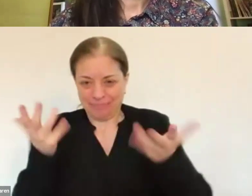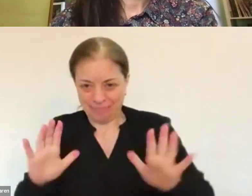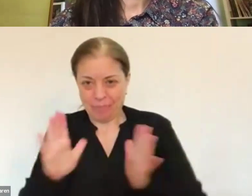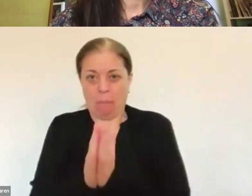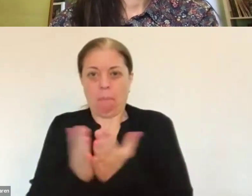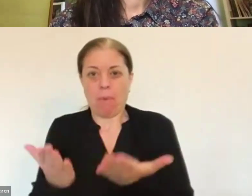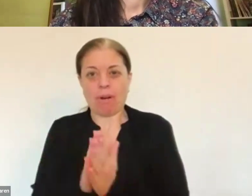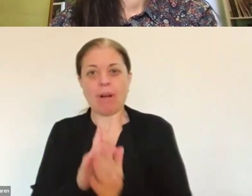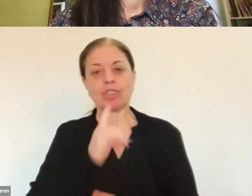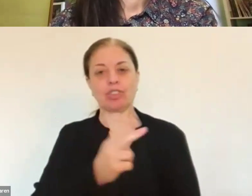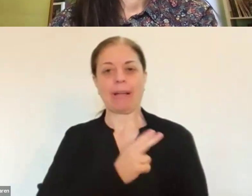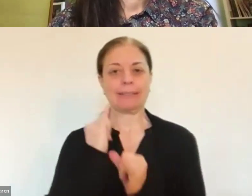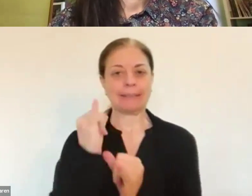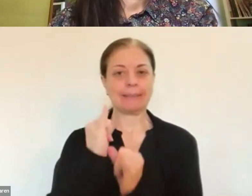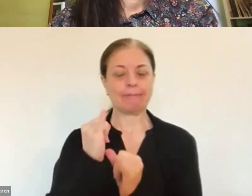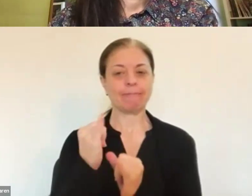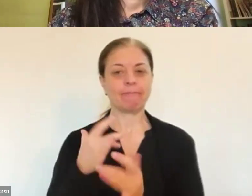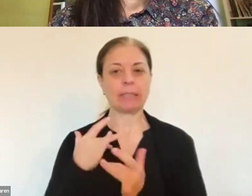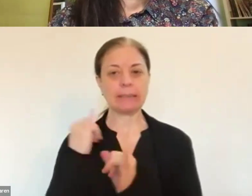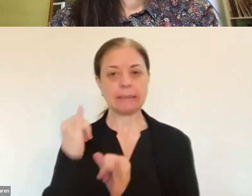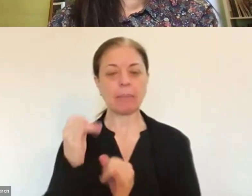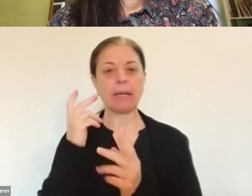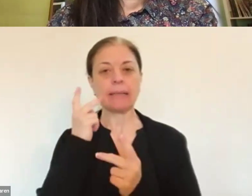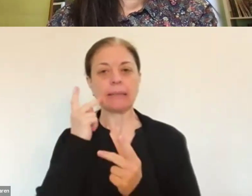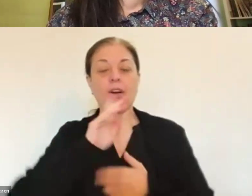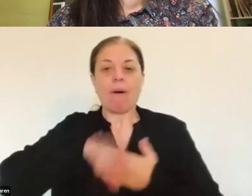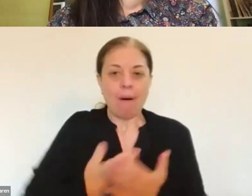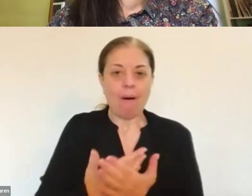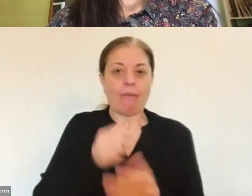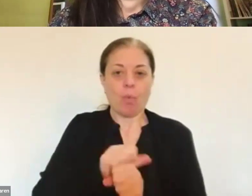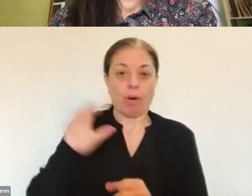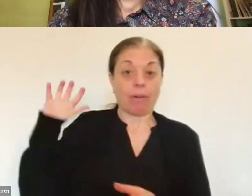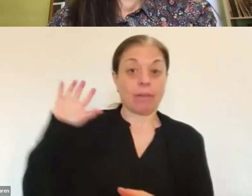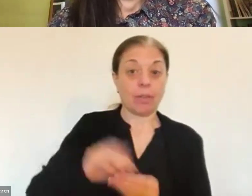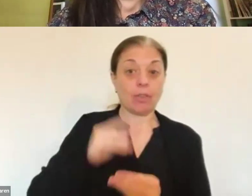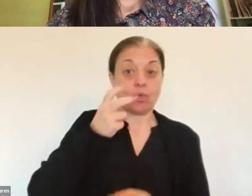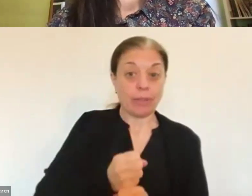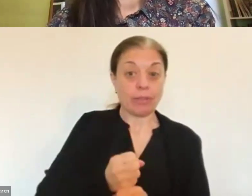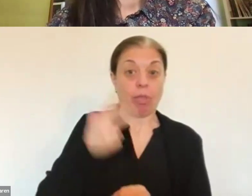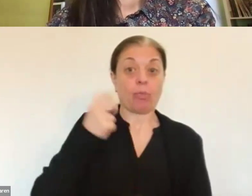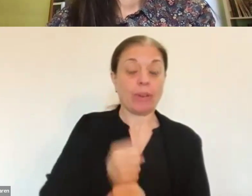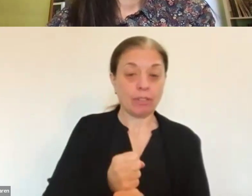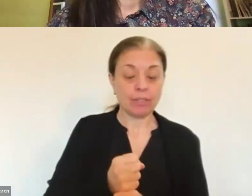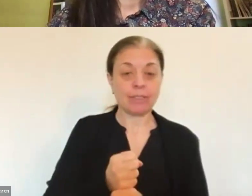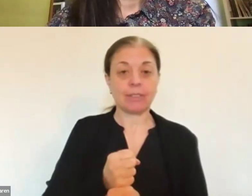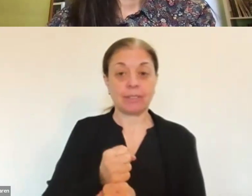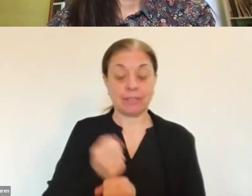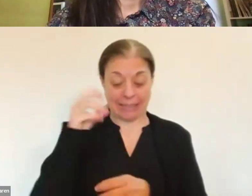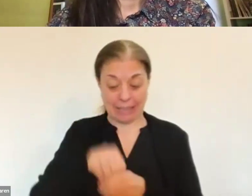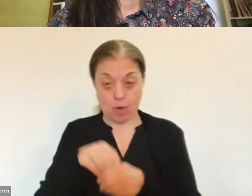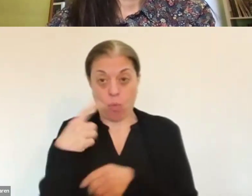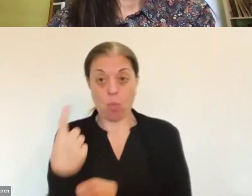I'm sure Hena feels the same way, of seeing all your work for 2 years, 3 years more into